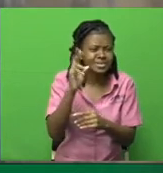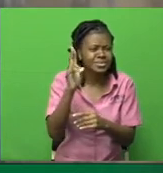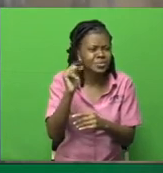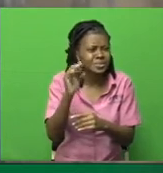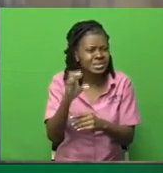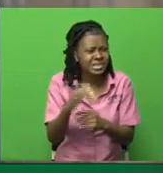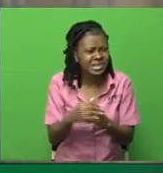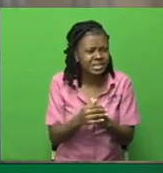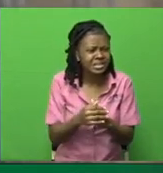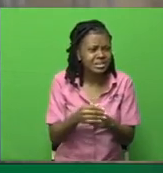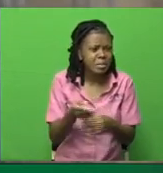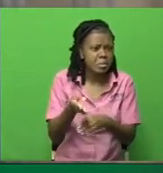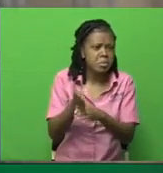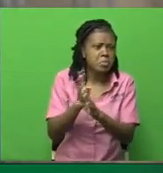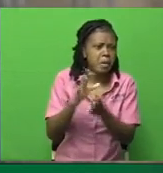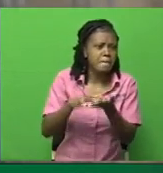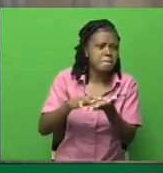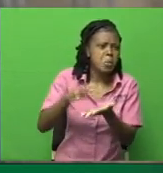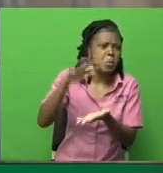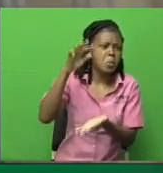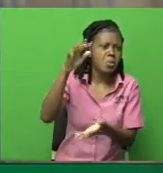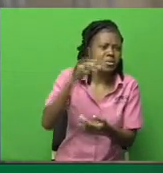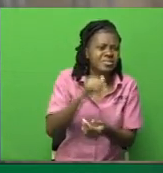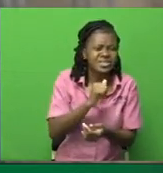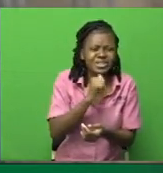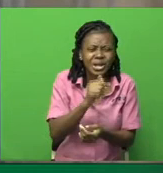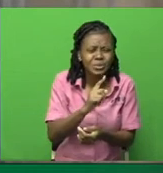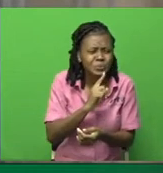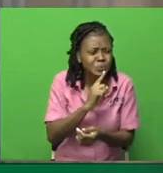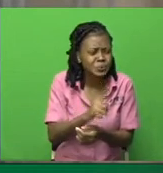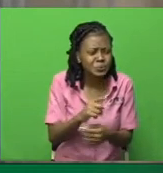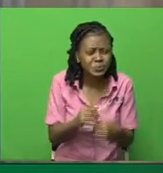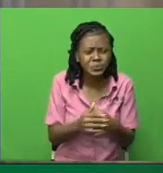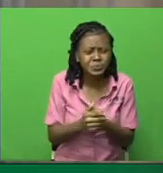on fumes and that was totally untrue it was totally untrue